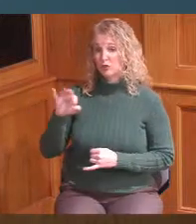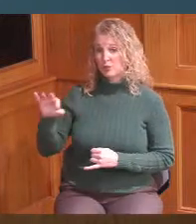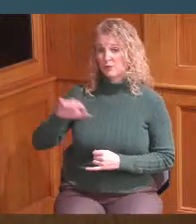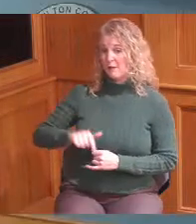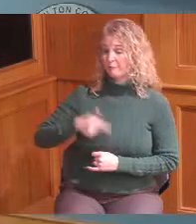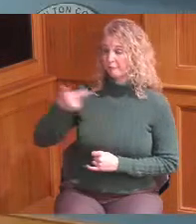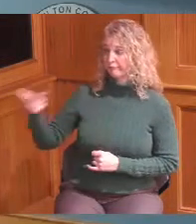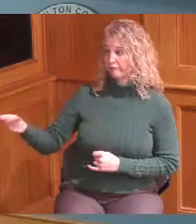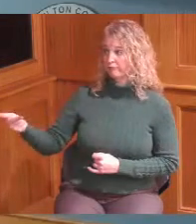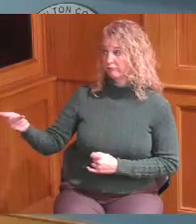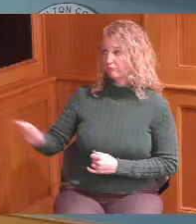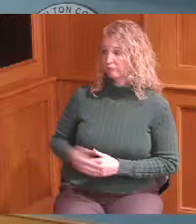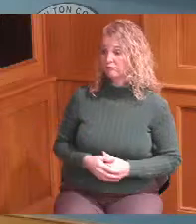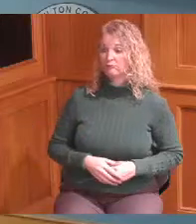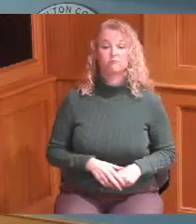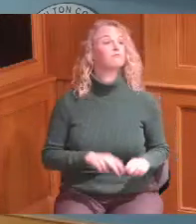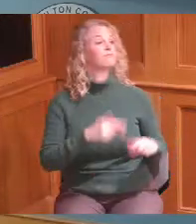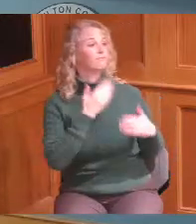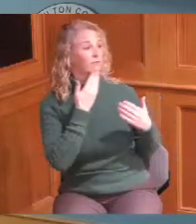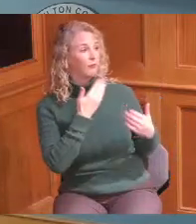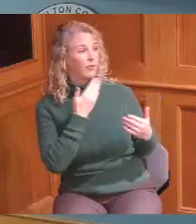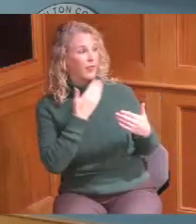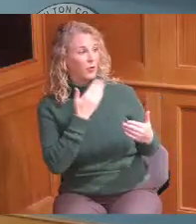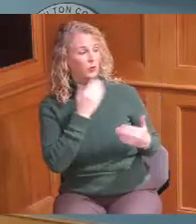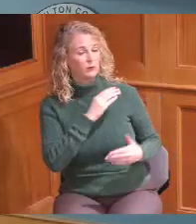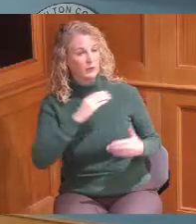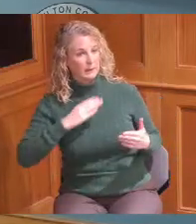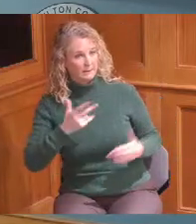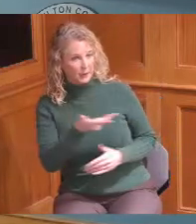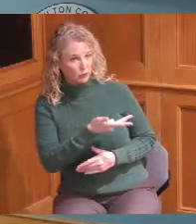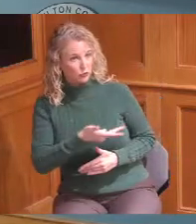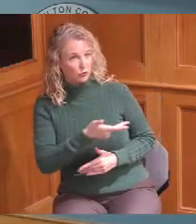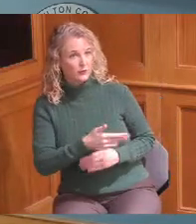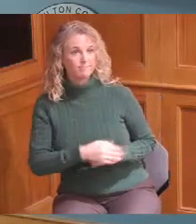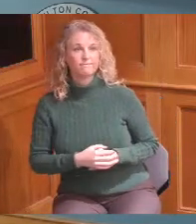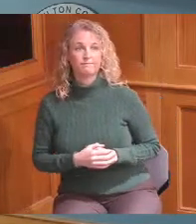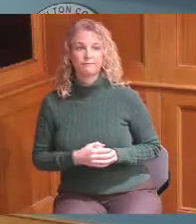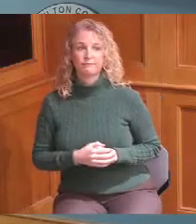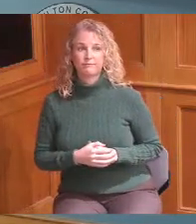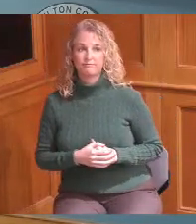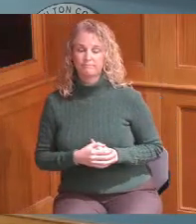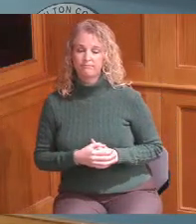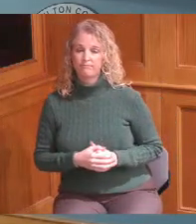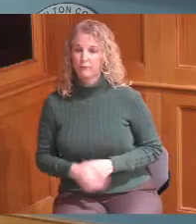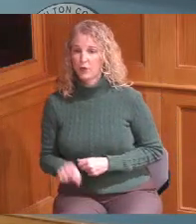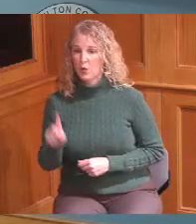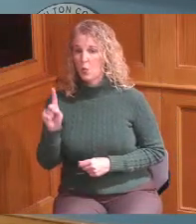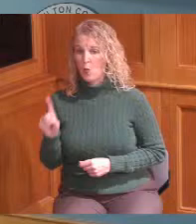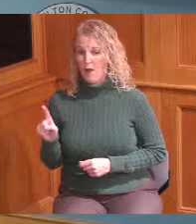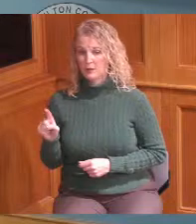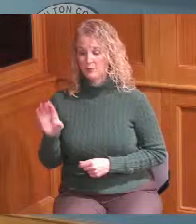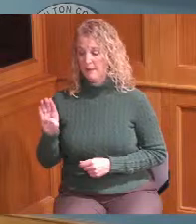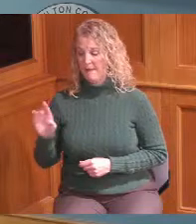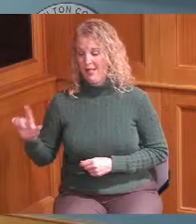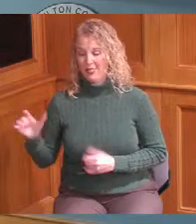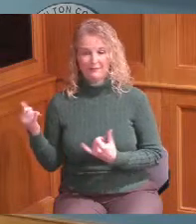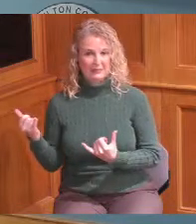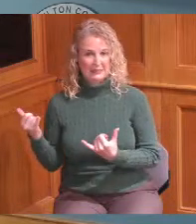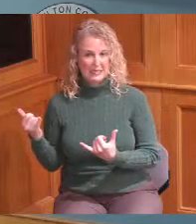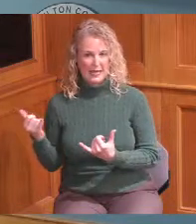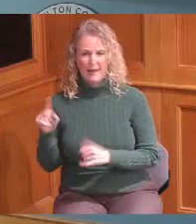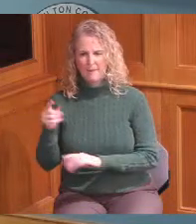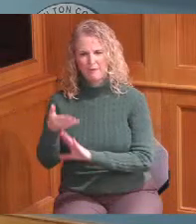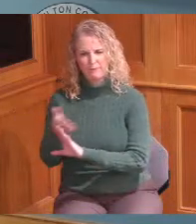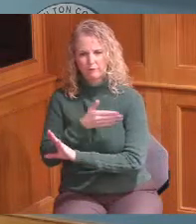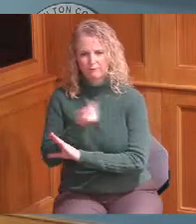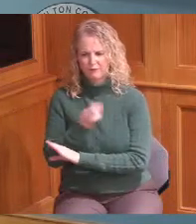you. Thank you, commissioners. Appreciate it. Just one by-leave item today. Just a couple of quick